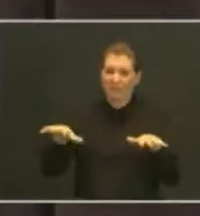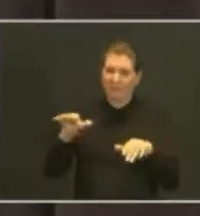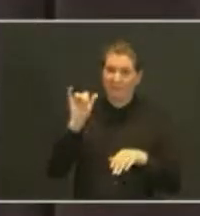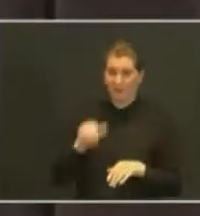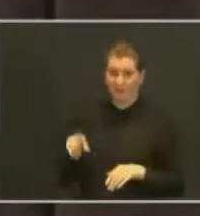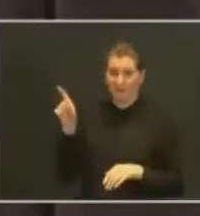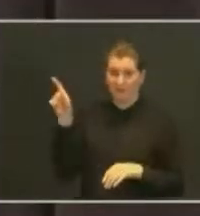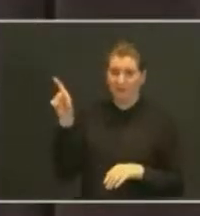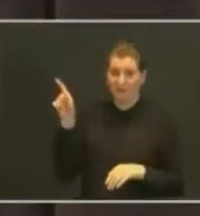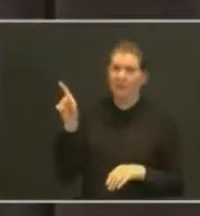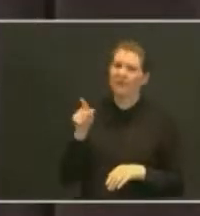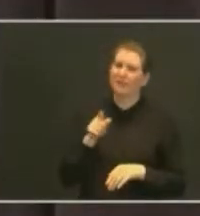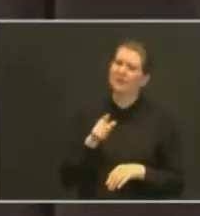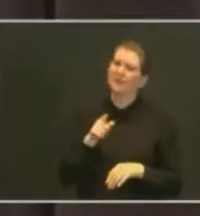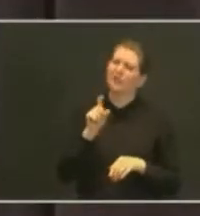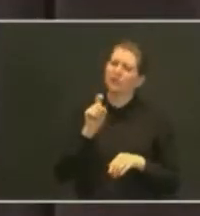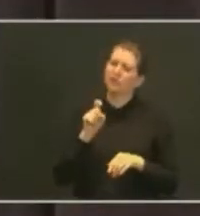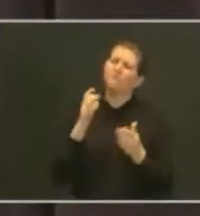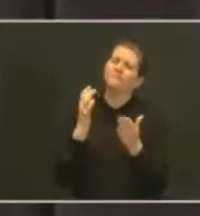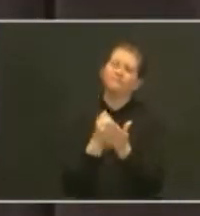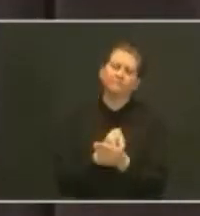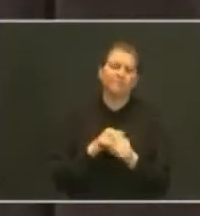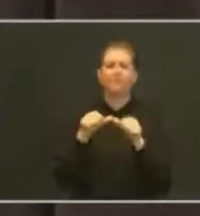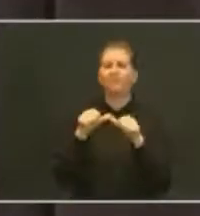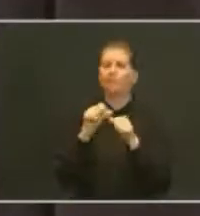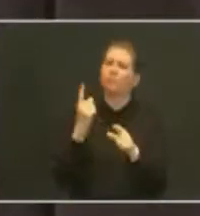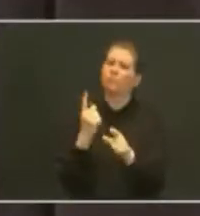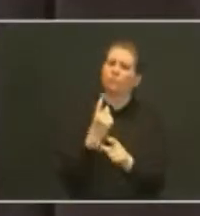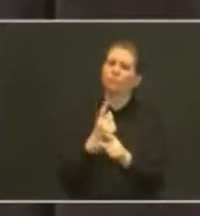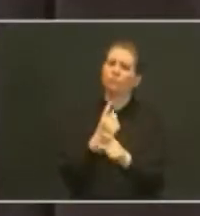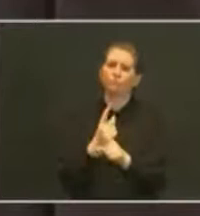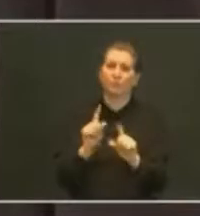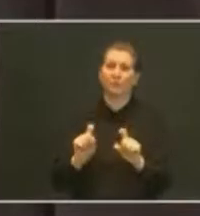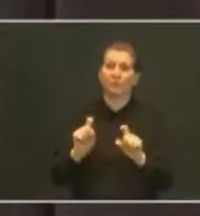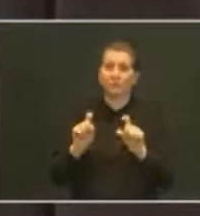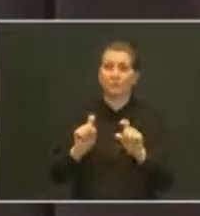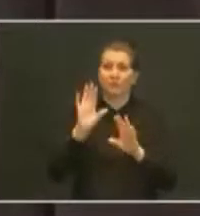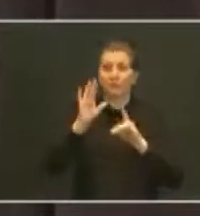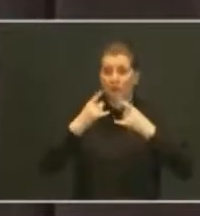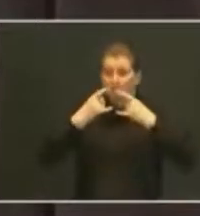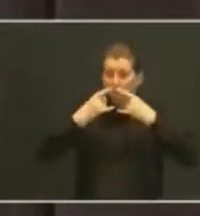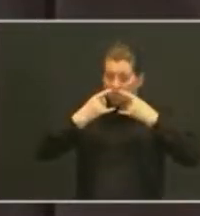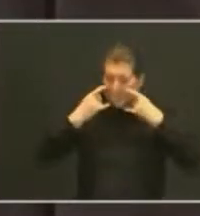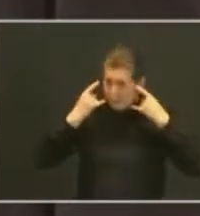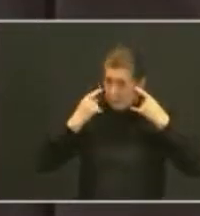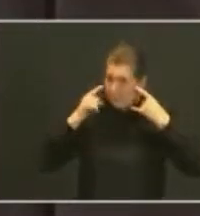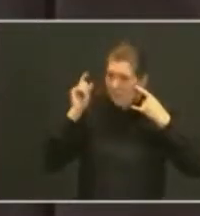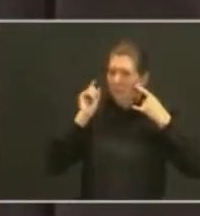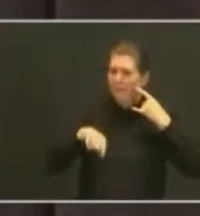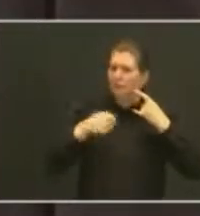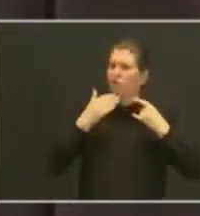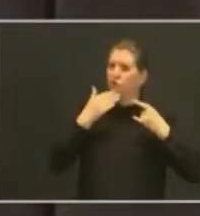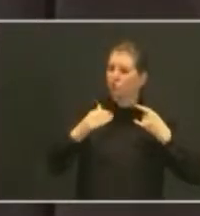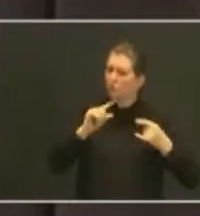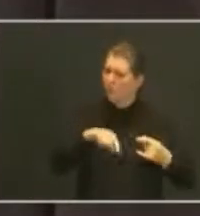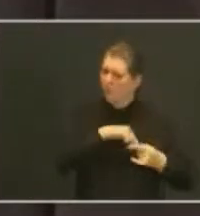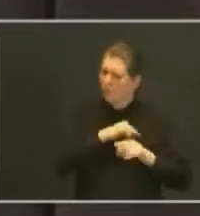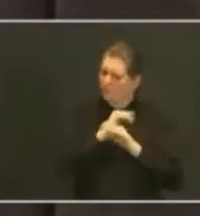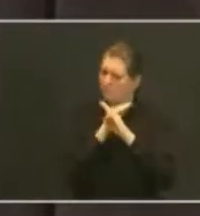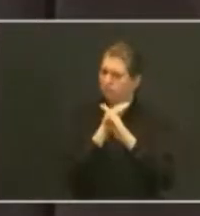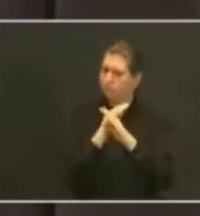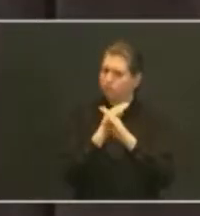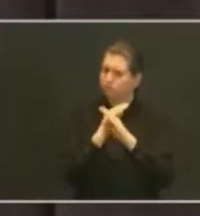to get tested regularly, wear a high-quality mask, and continue to follow